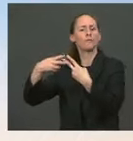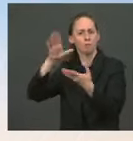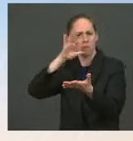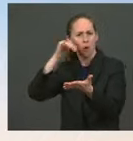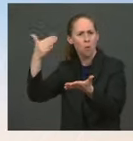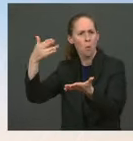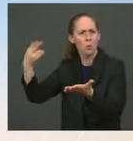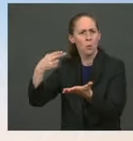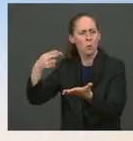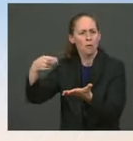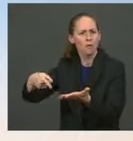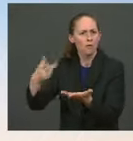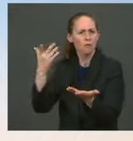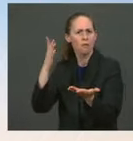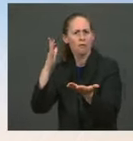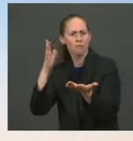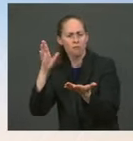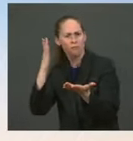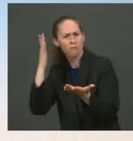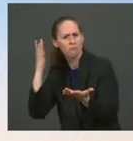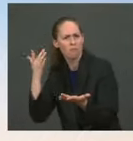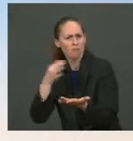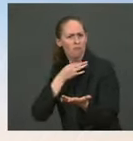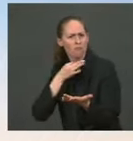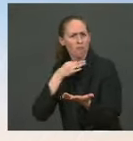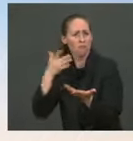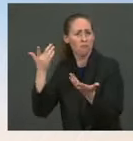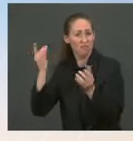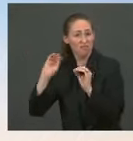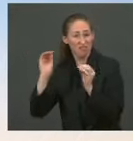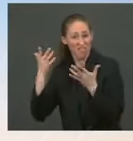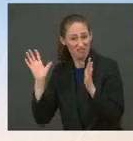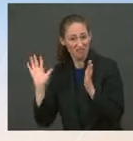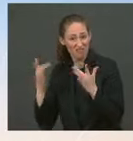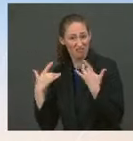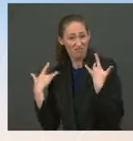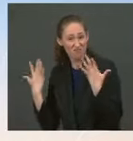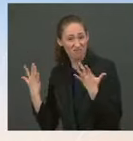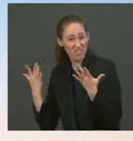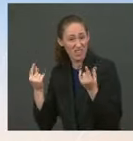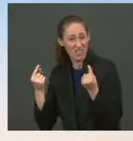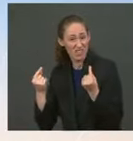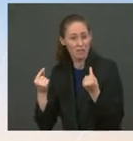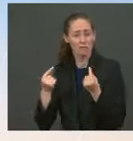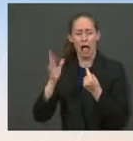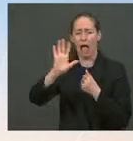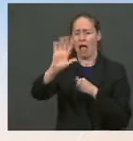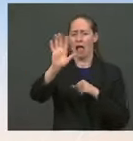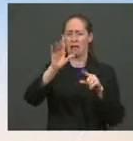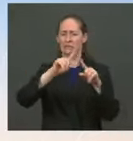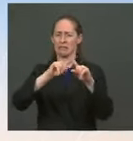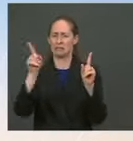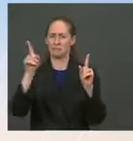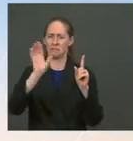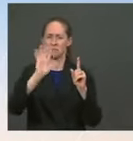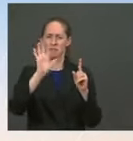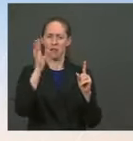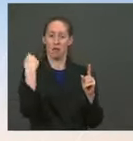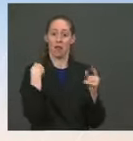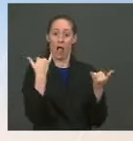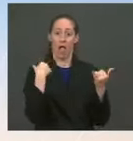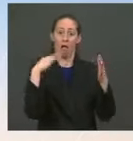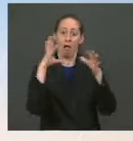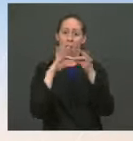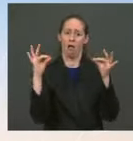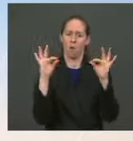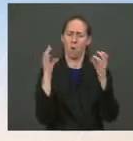do to try to combat high gas prices? No, I wouldn't read it that way. We just don't have anything right now to announce. But like I said, we're monitoring